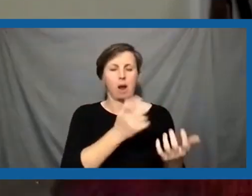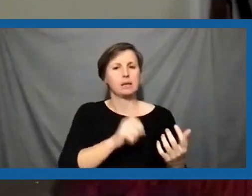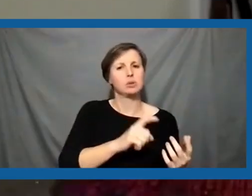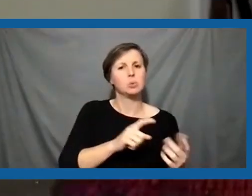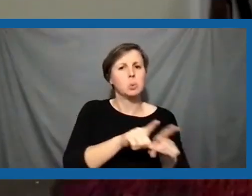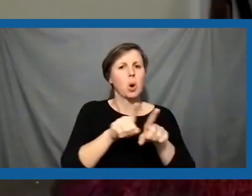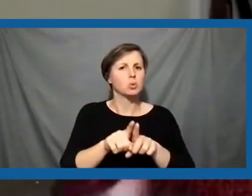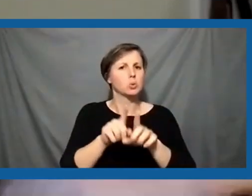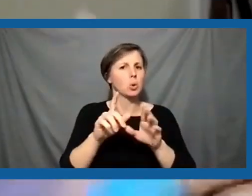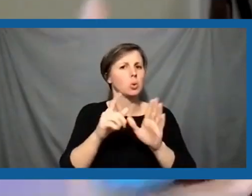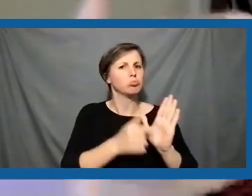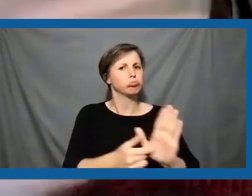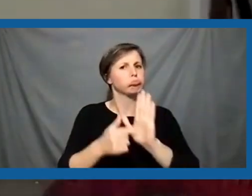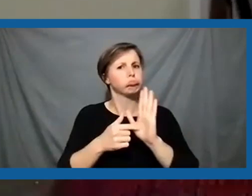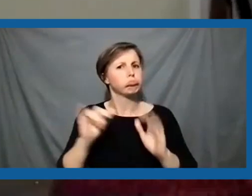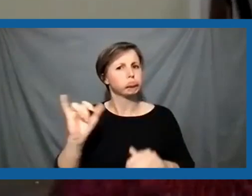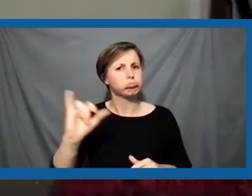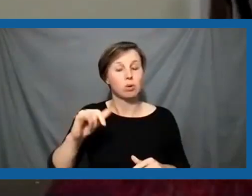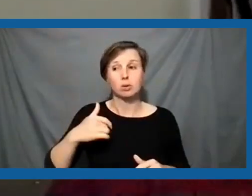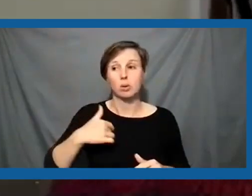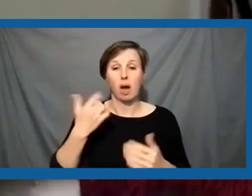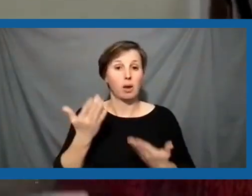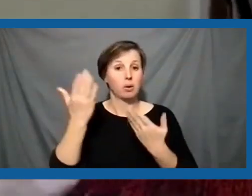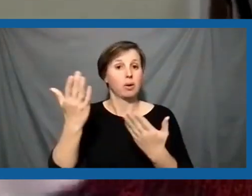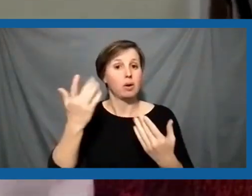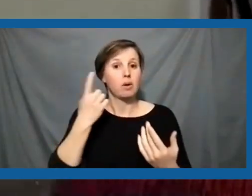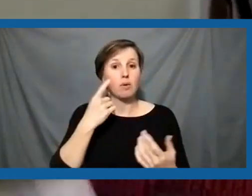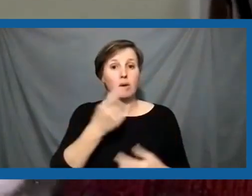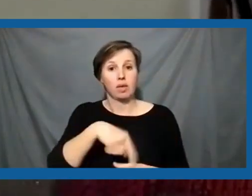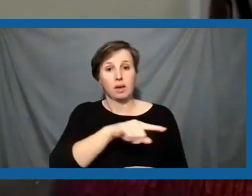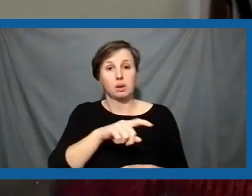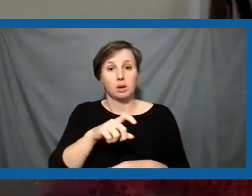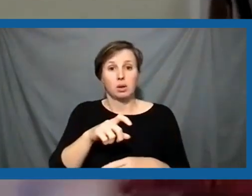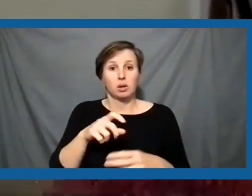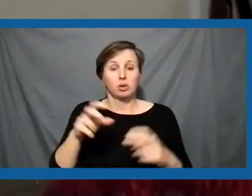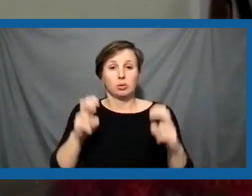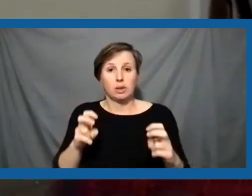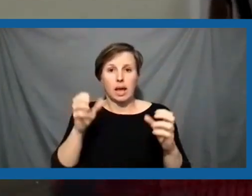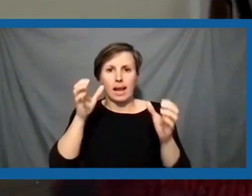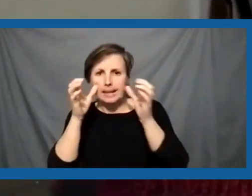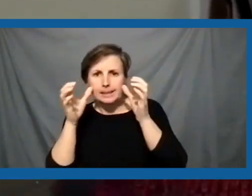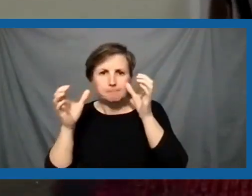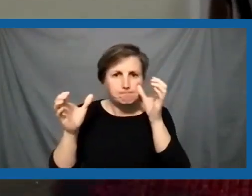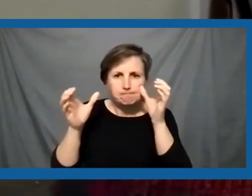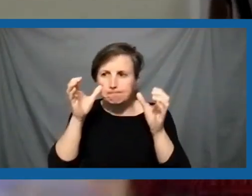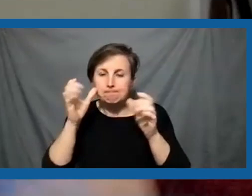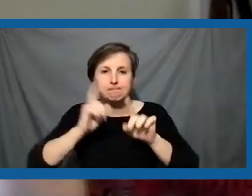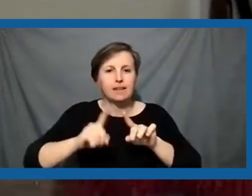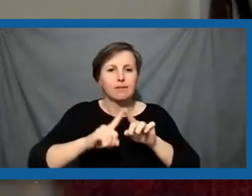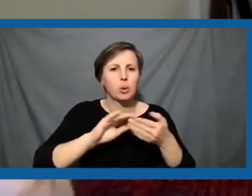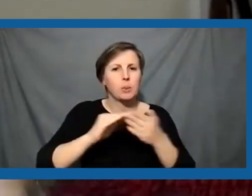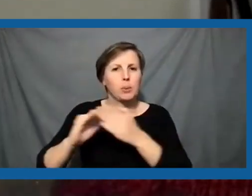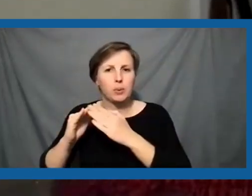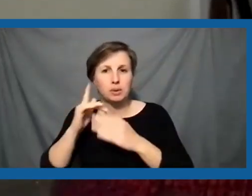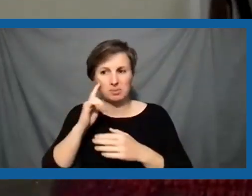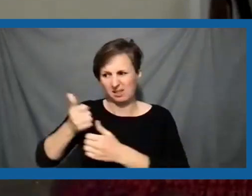our allies that I recommend is for them to just sit down and listen to different communities, because each one will